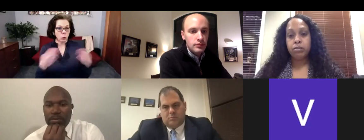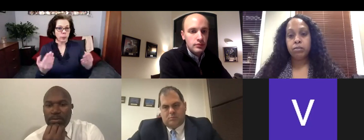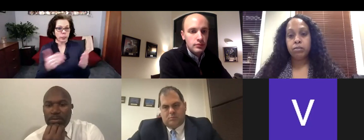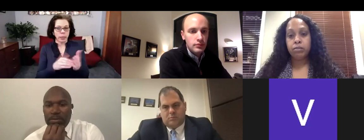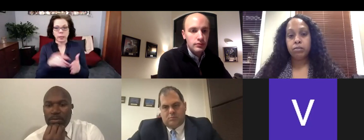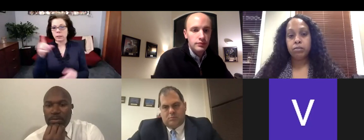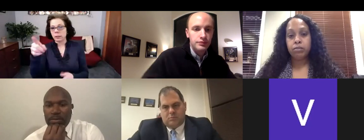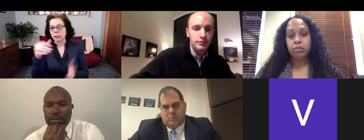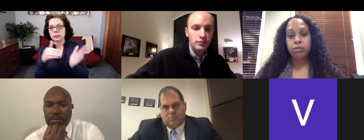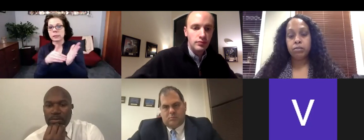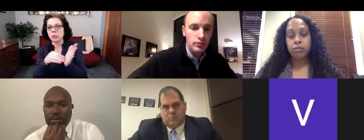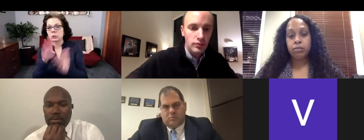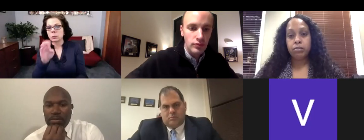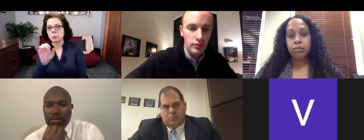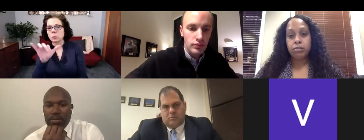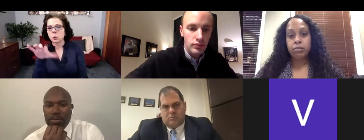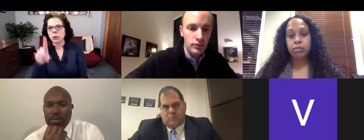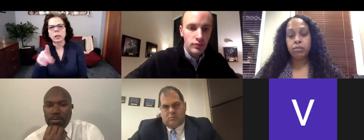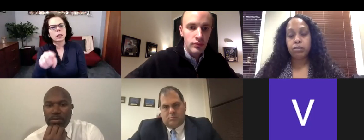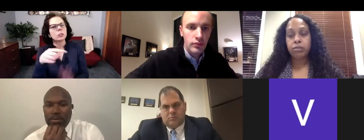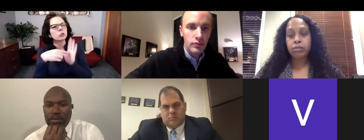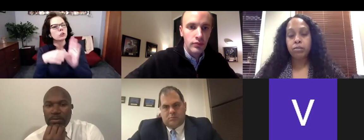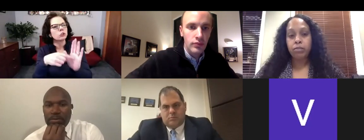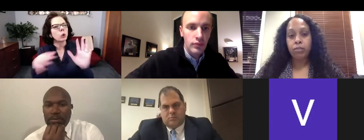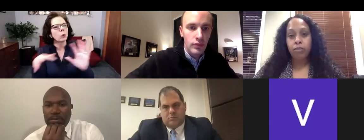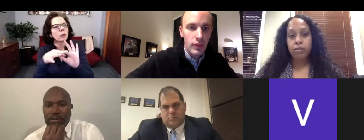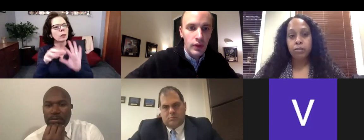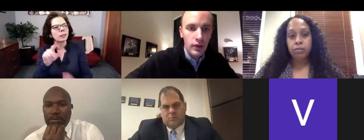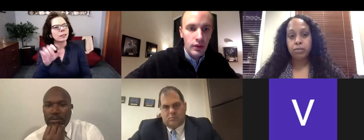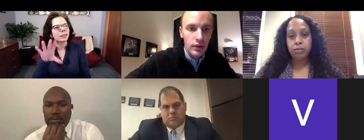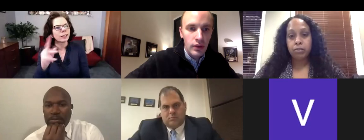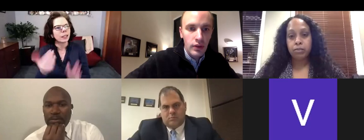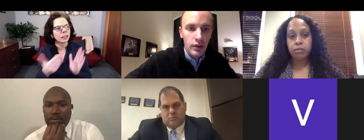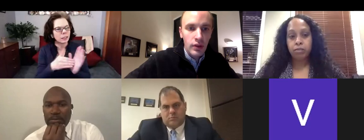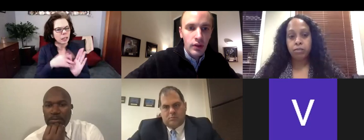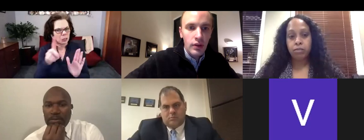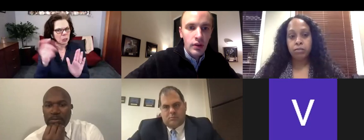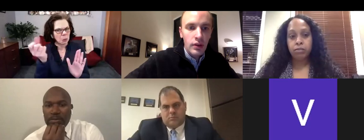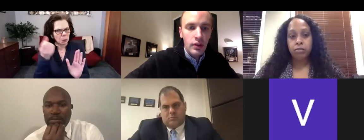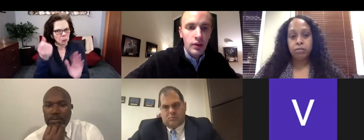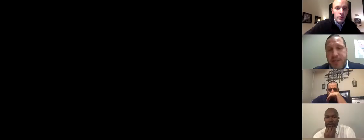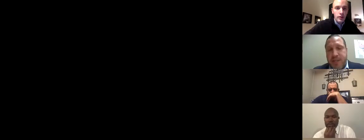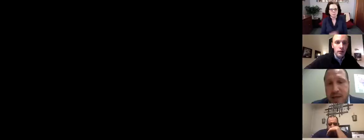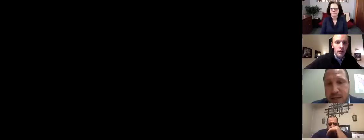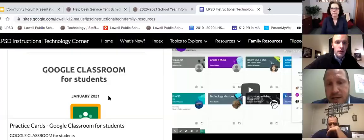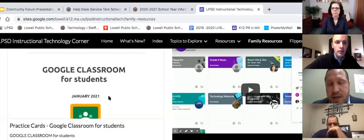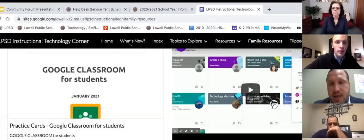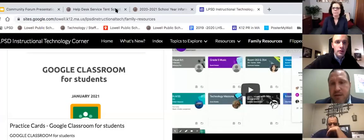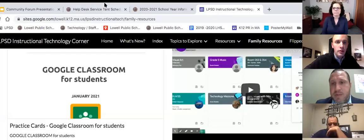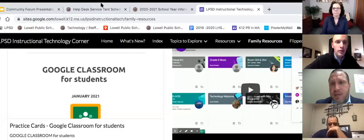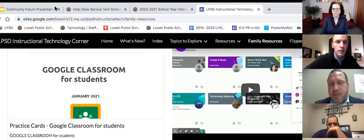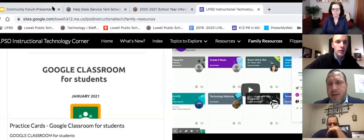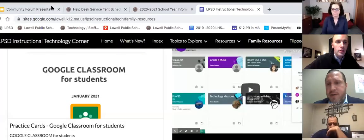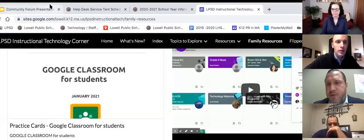back the slide deck and show everybody the link again and how they navigate for the local dashboard. So the 5%